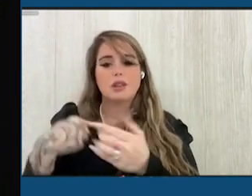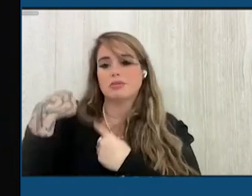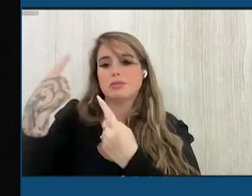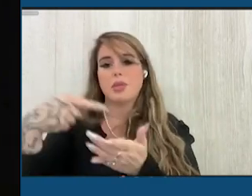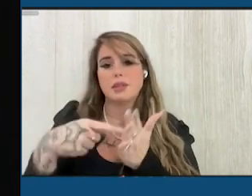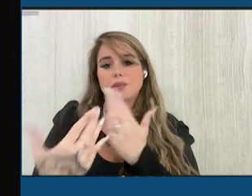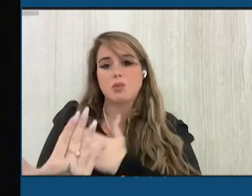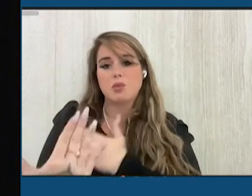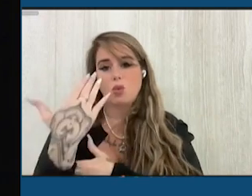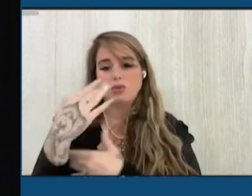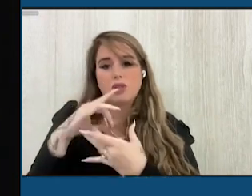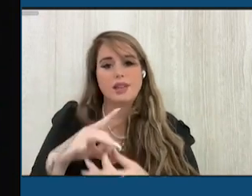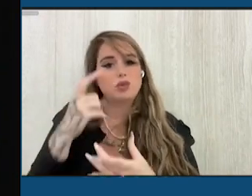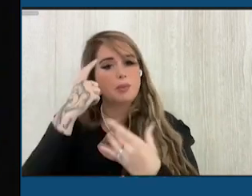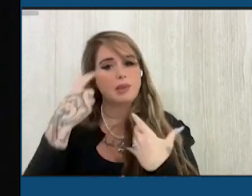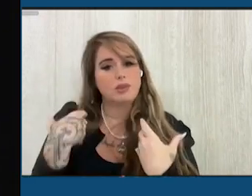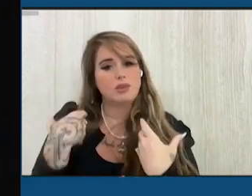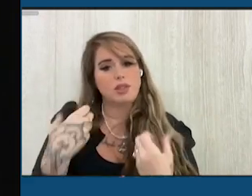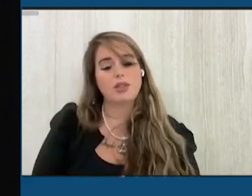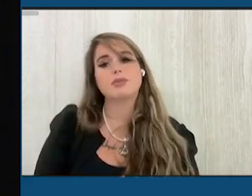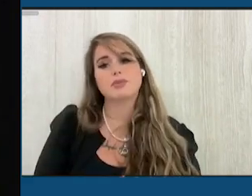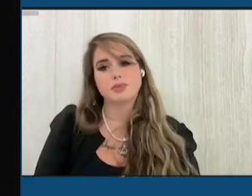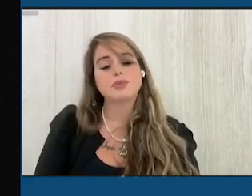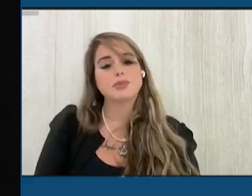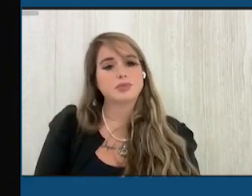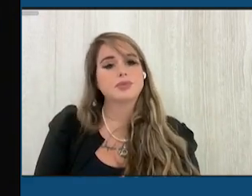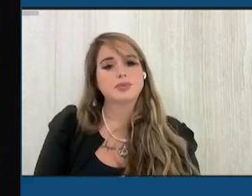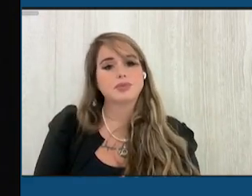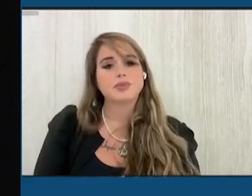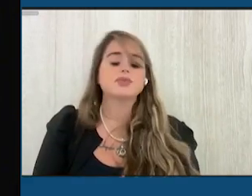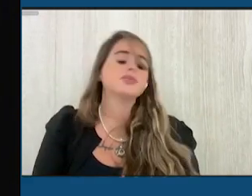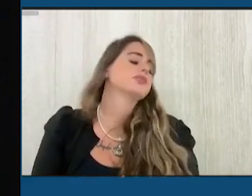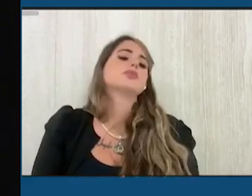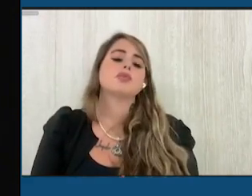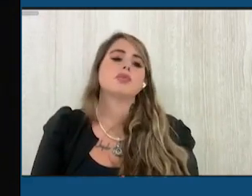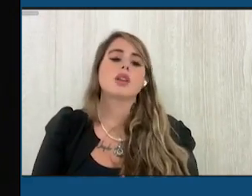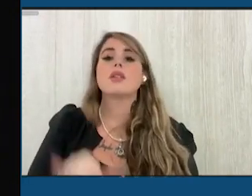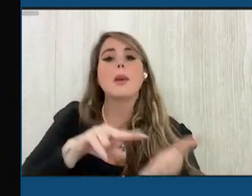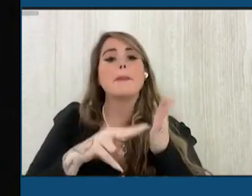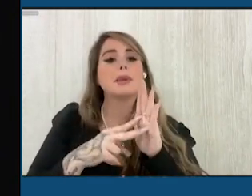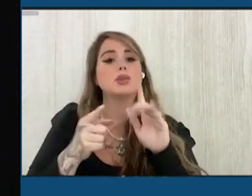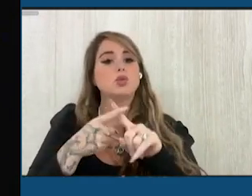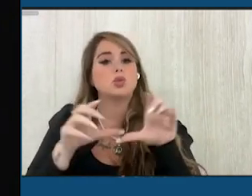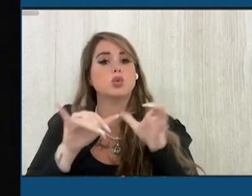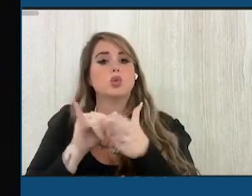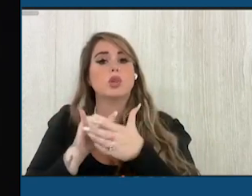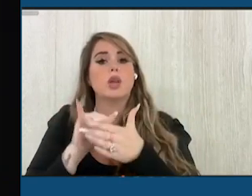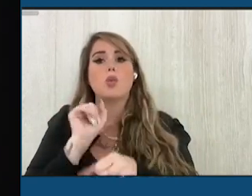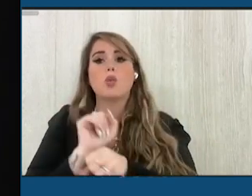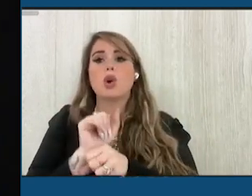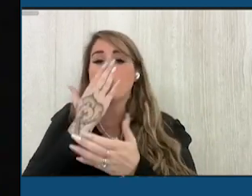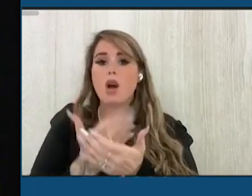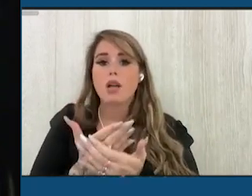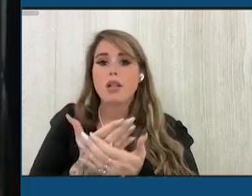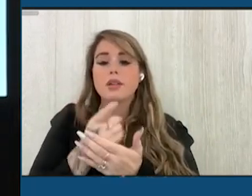around mental health go down. That means that when you do this work well in a model of